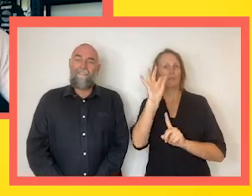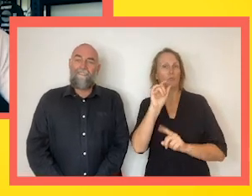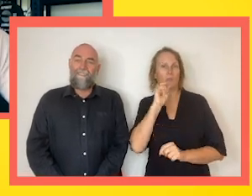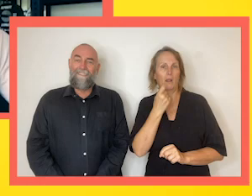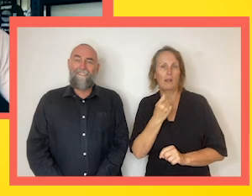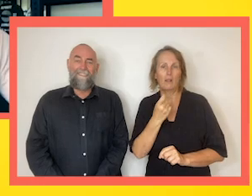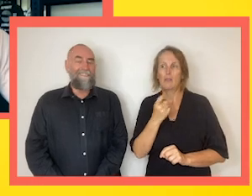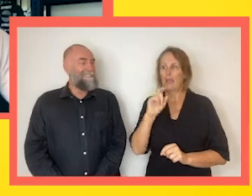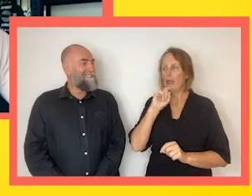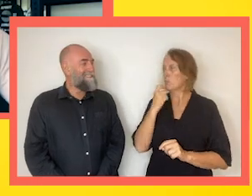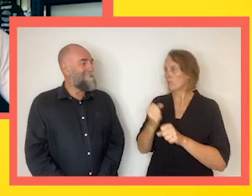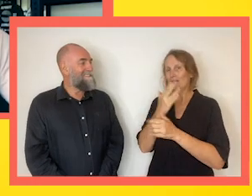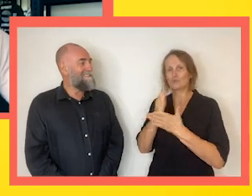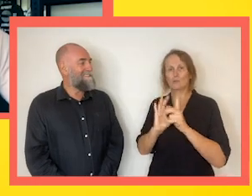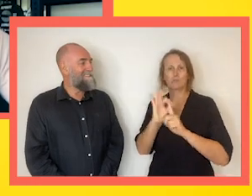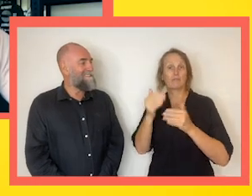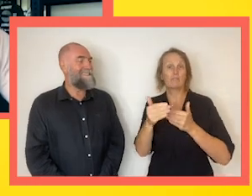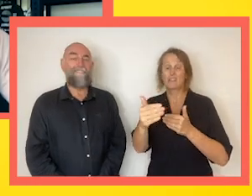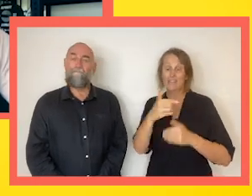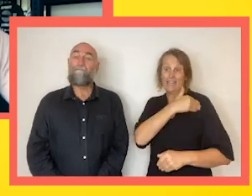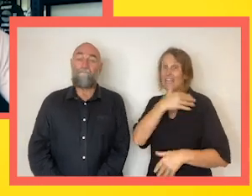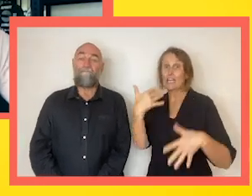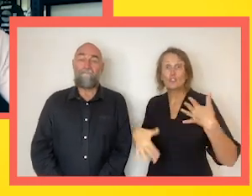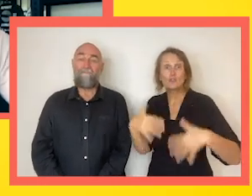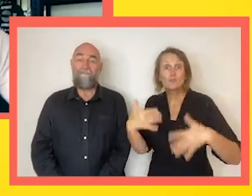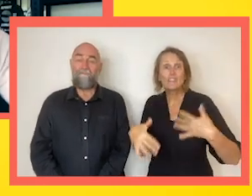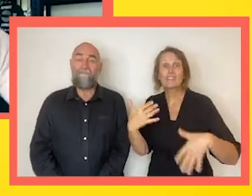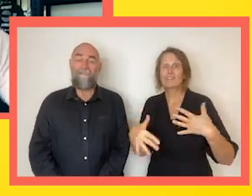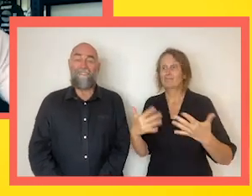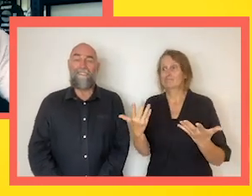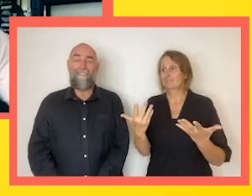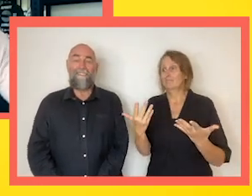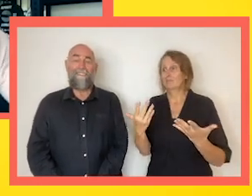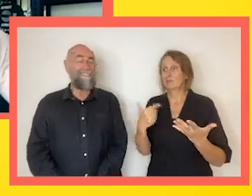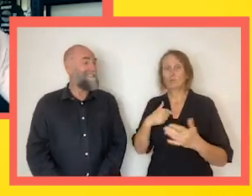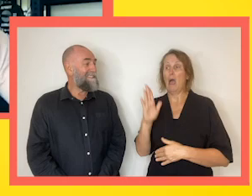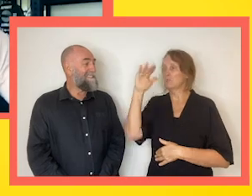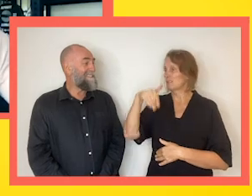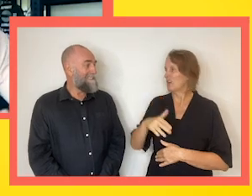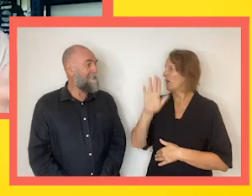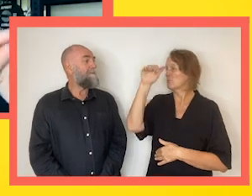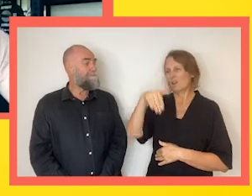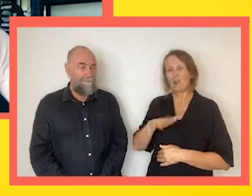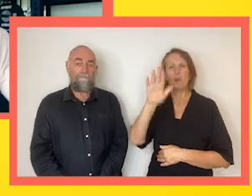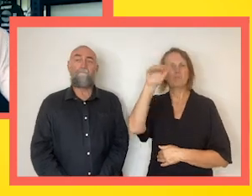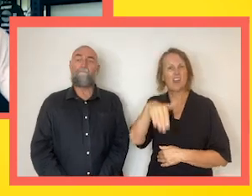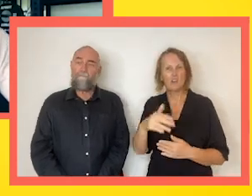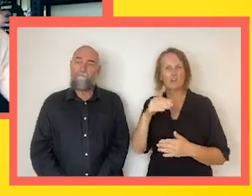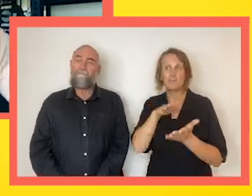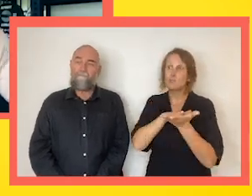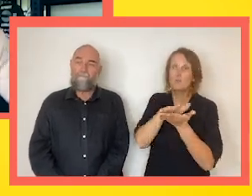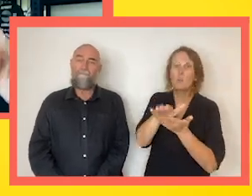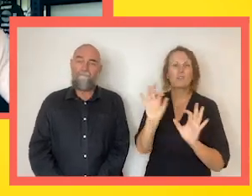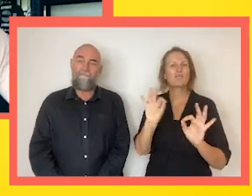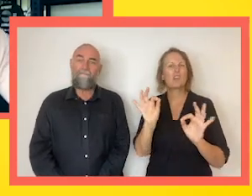But we're going to build more on this year. And, injuries are all about, they're like a graph, right? You're going up, you go down. It's not always a